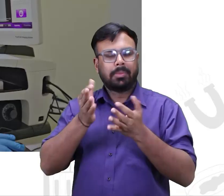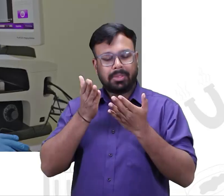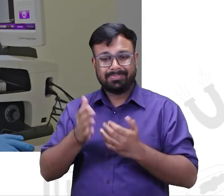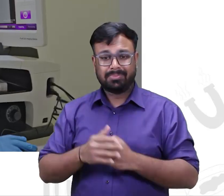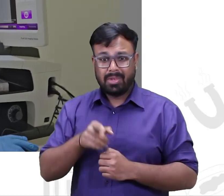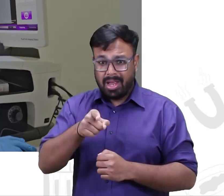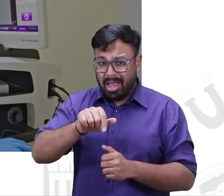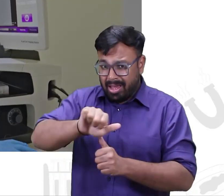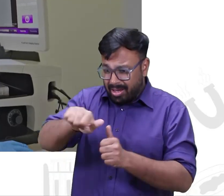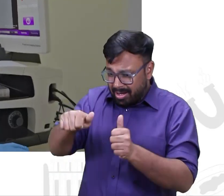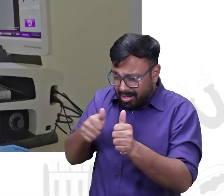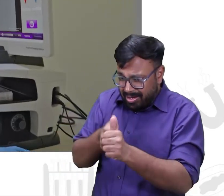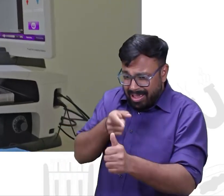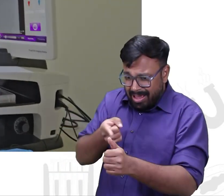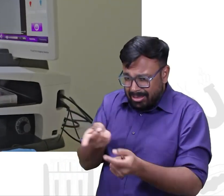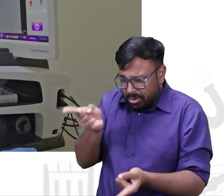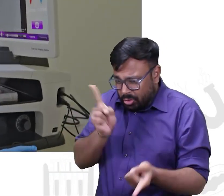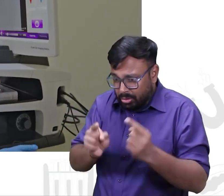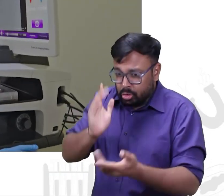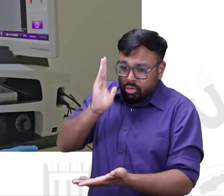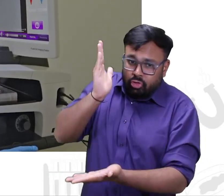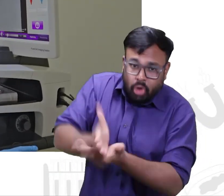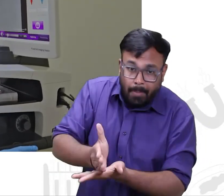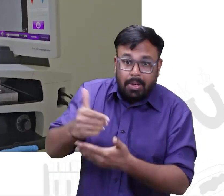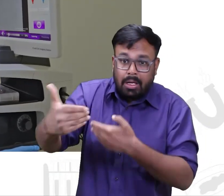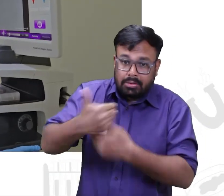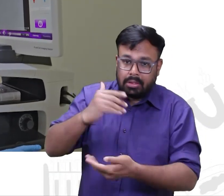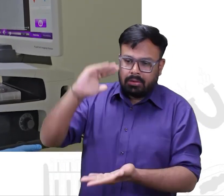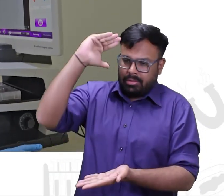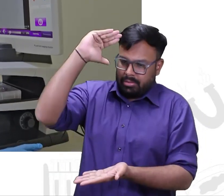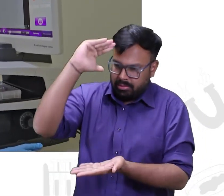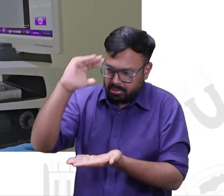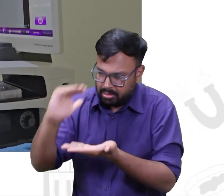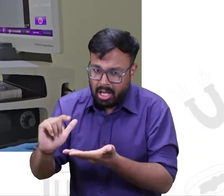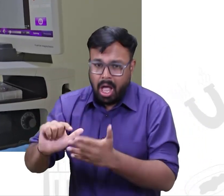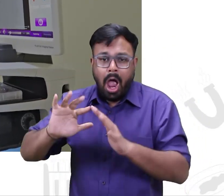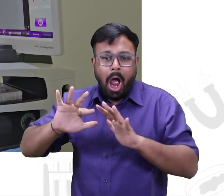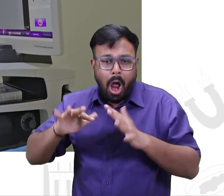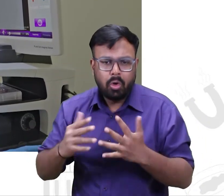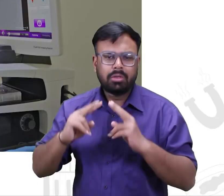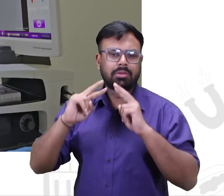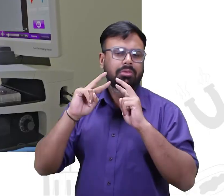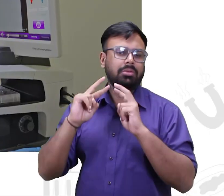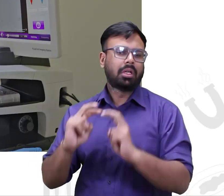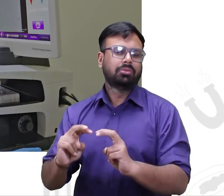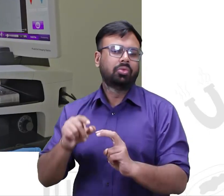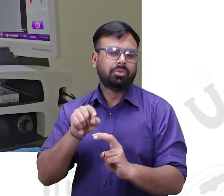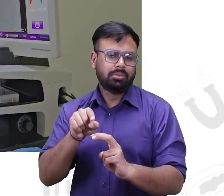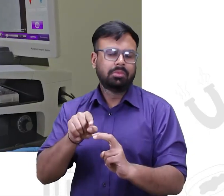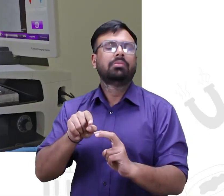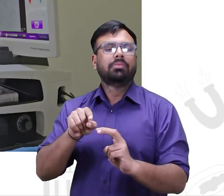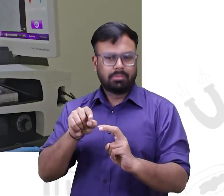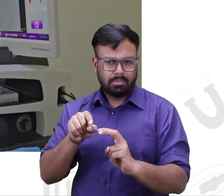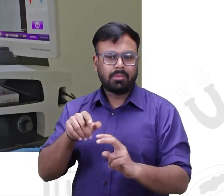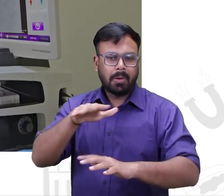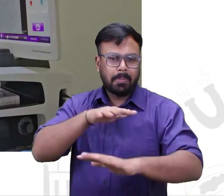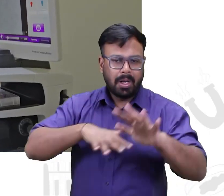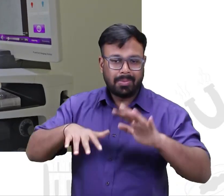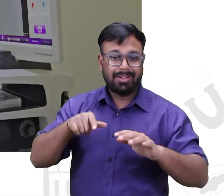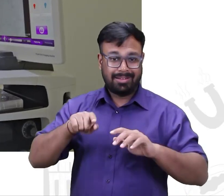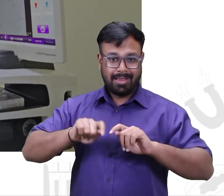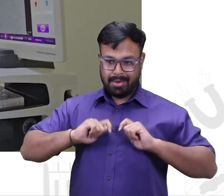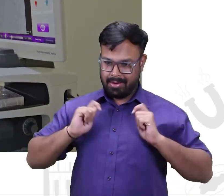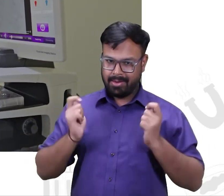aggregates, devise a strategy so that we can prevent this association and hence decrease the toxicity of